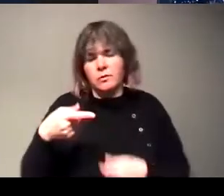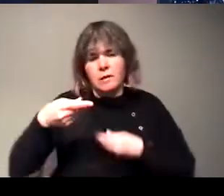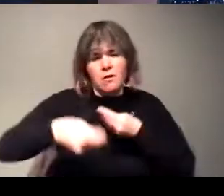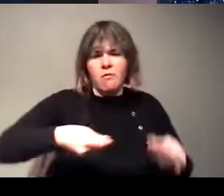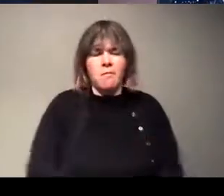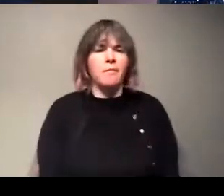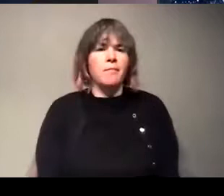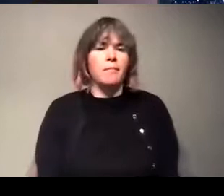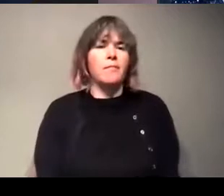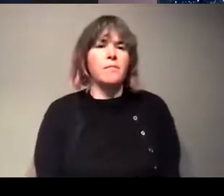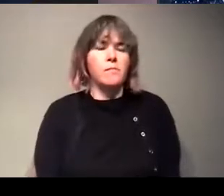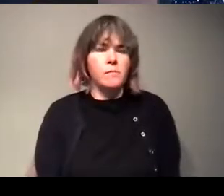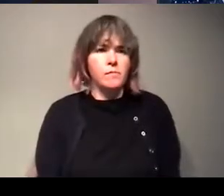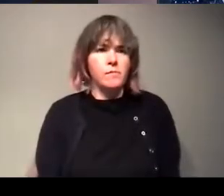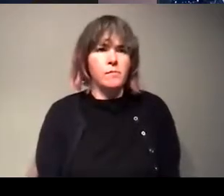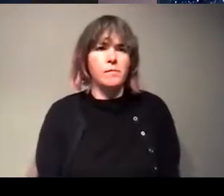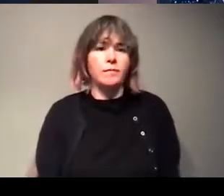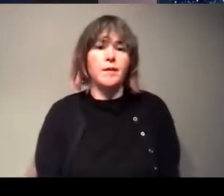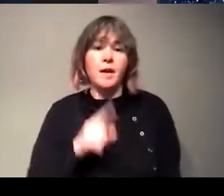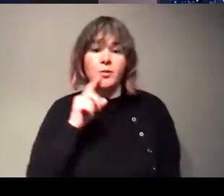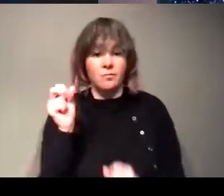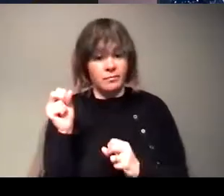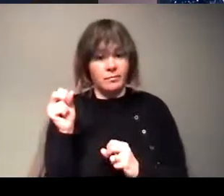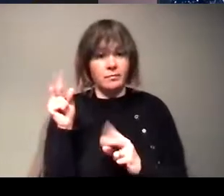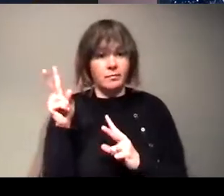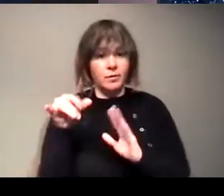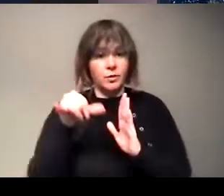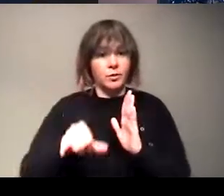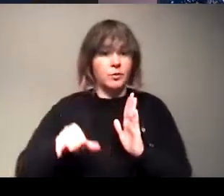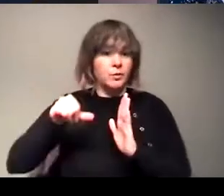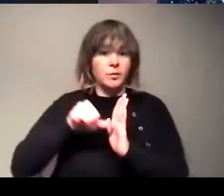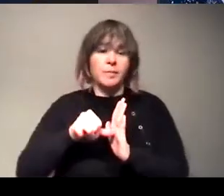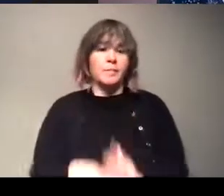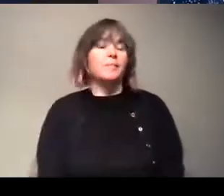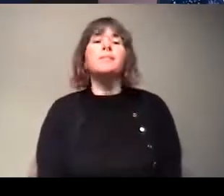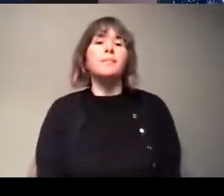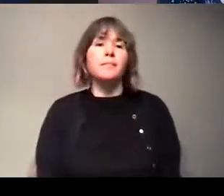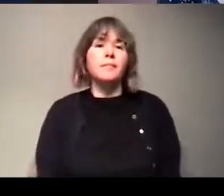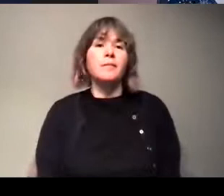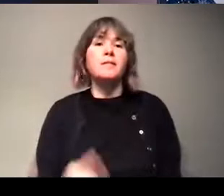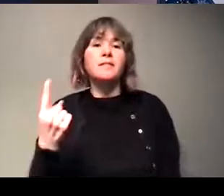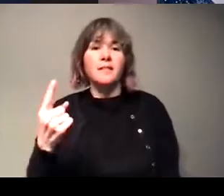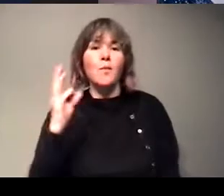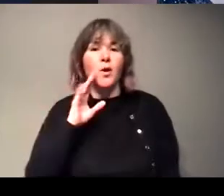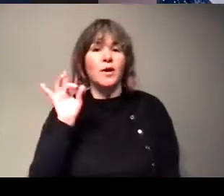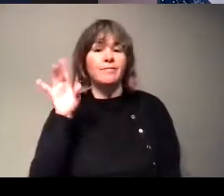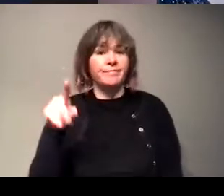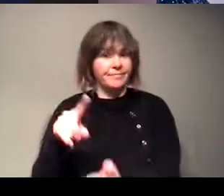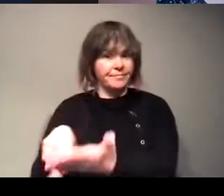and I'm sure once this is uploaded to YouTube, someone will correct you if you're